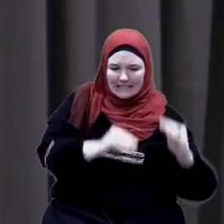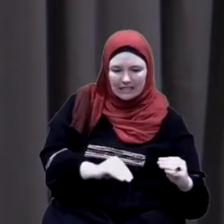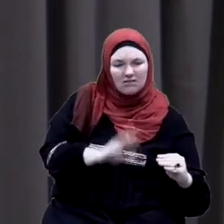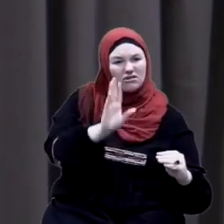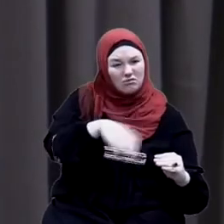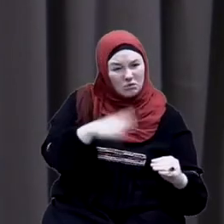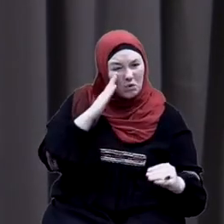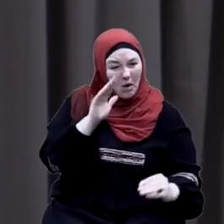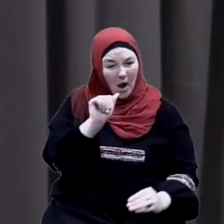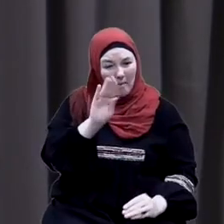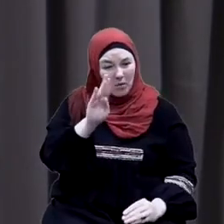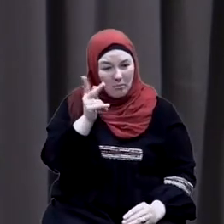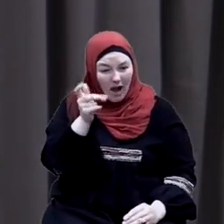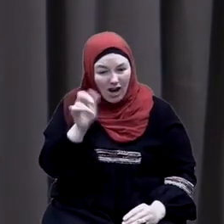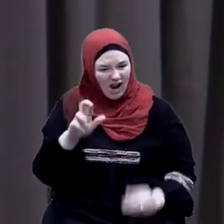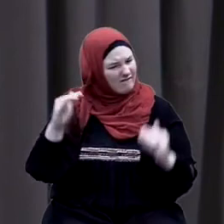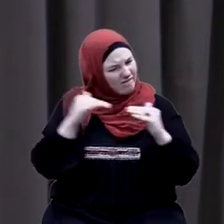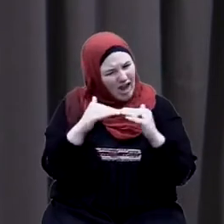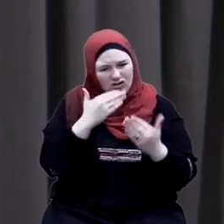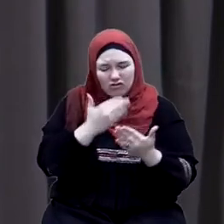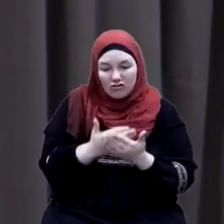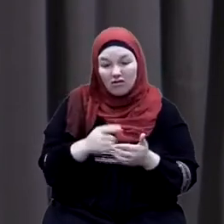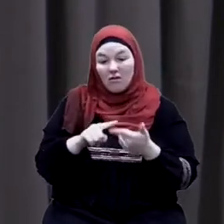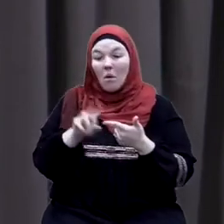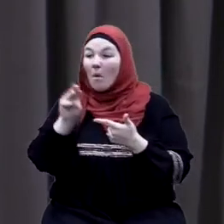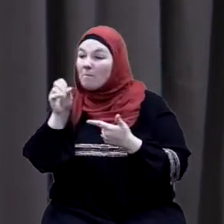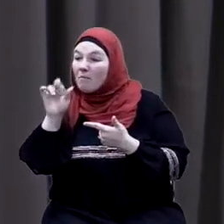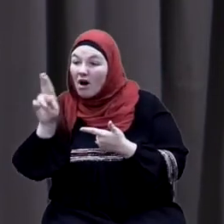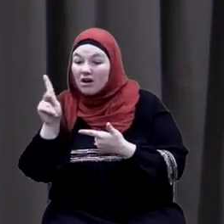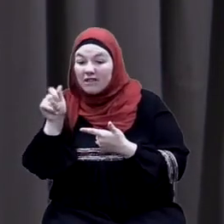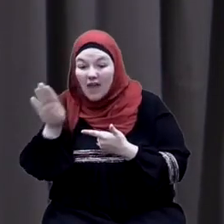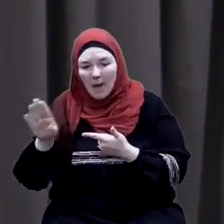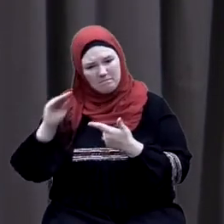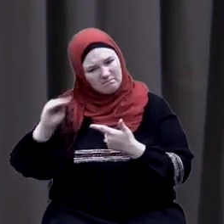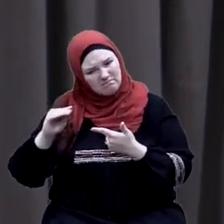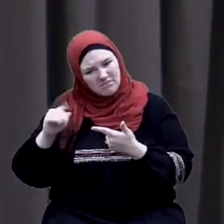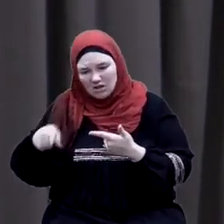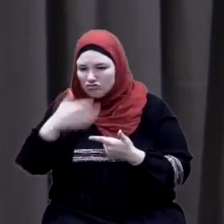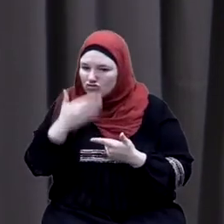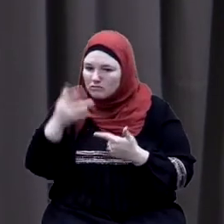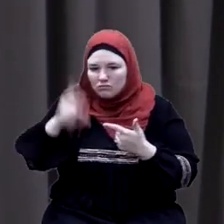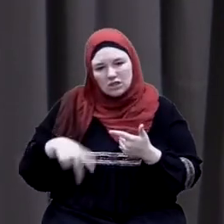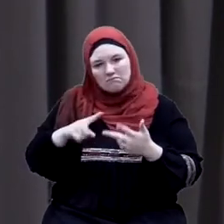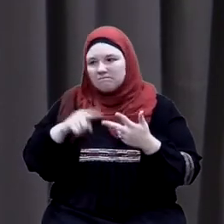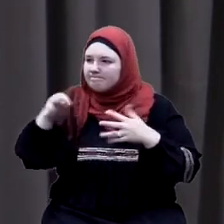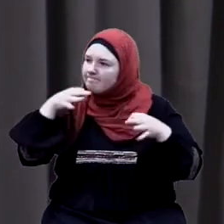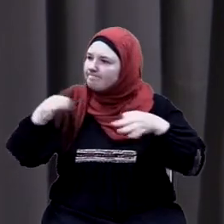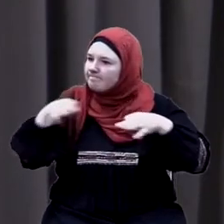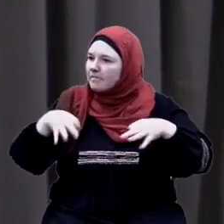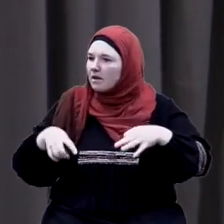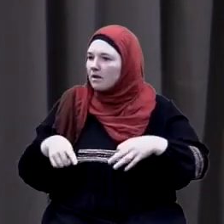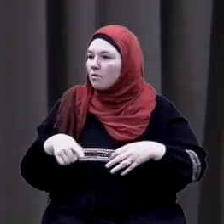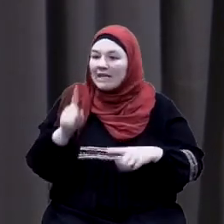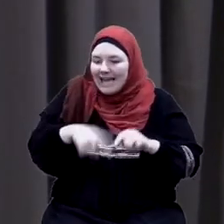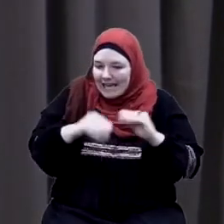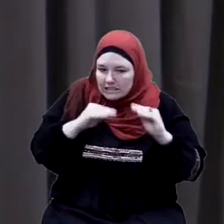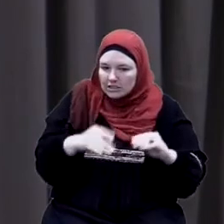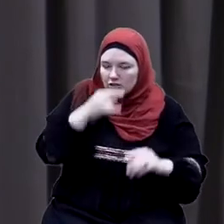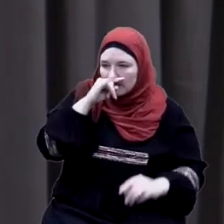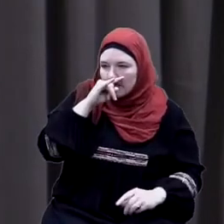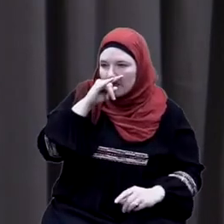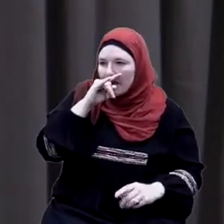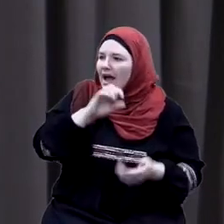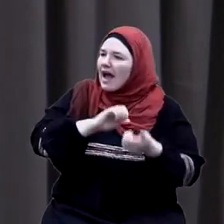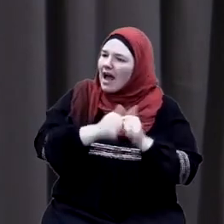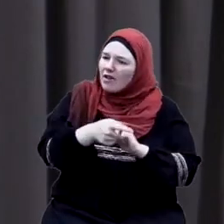those characters? How do we let them have the chance even to aspire to become